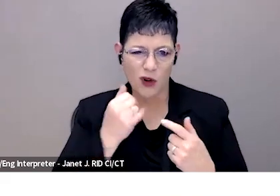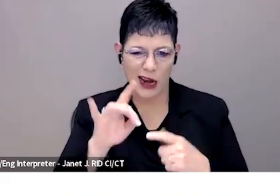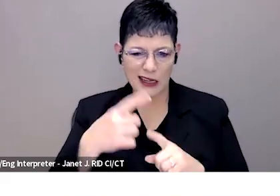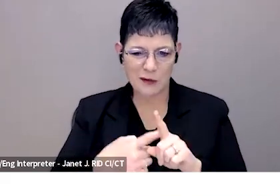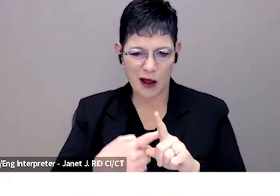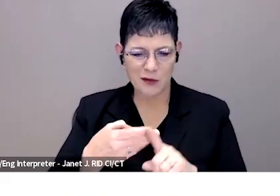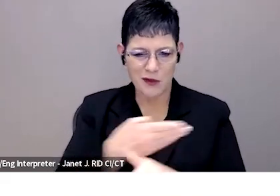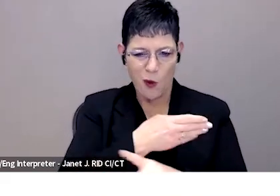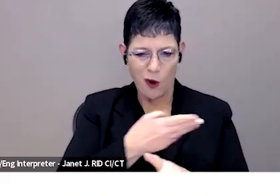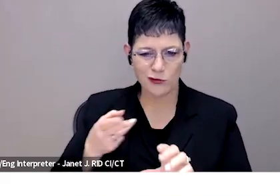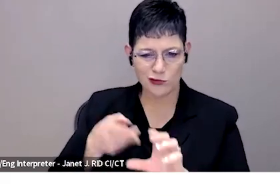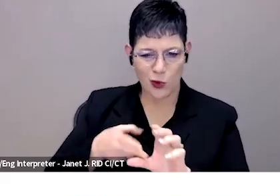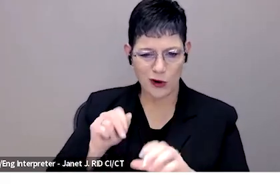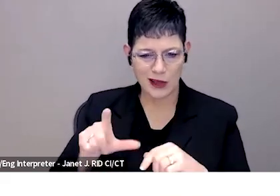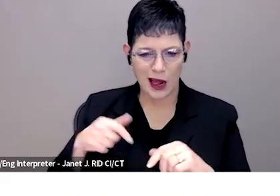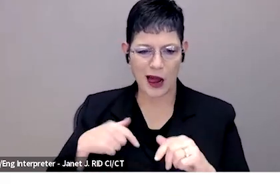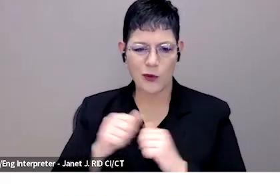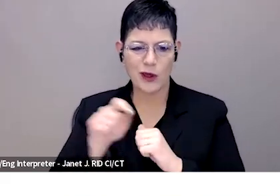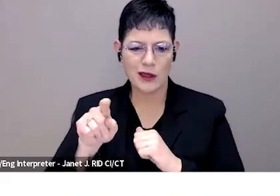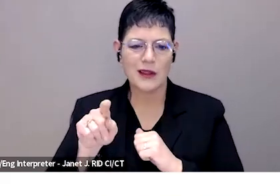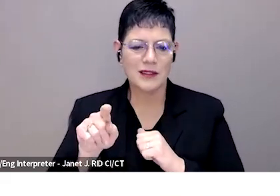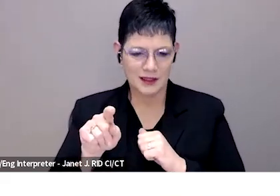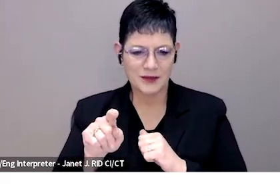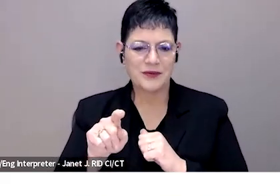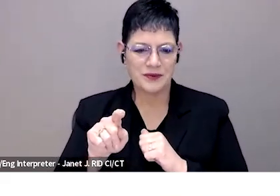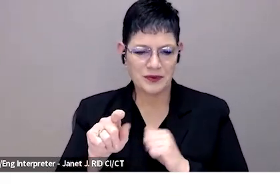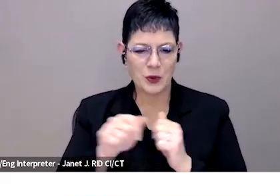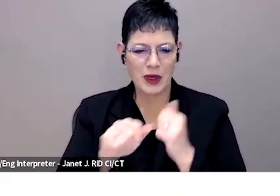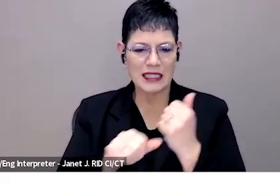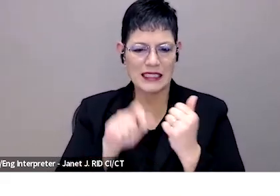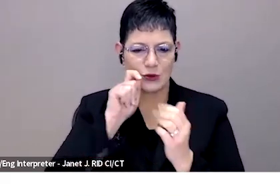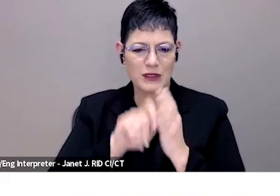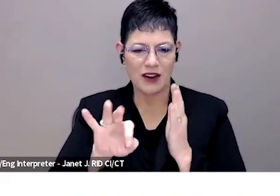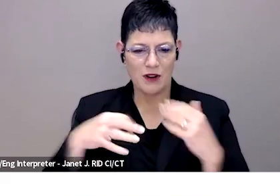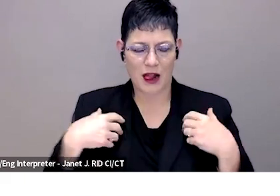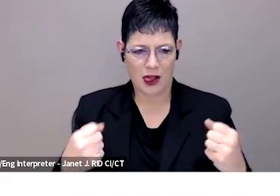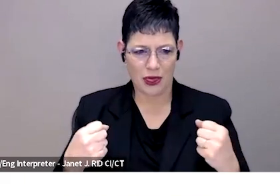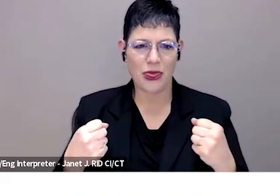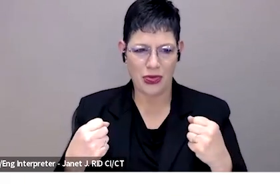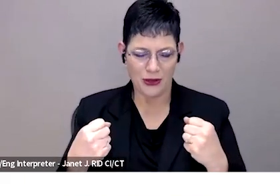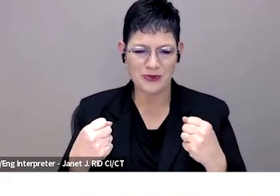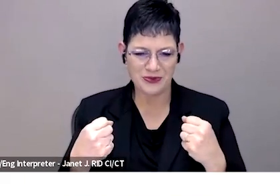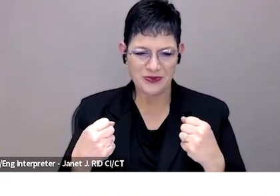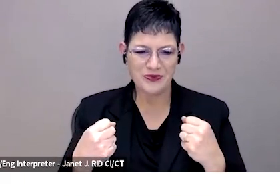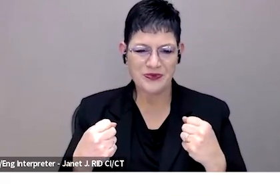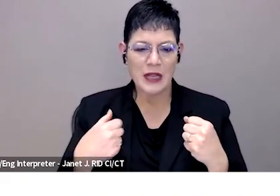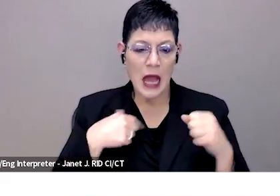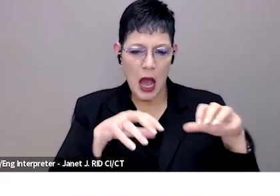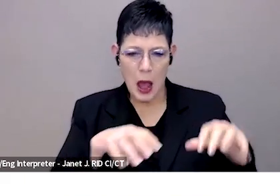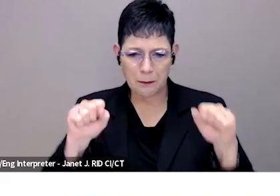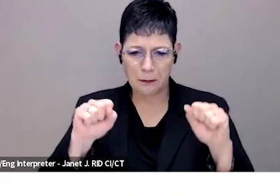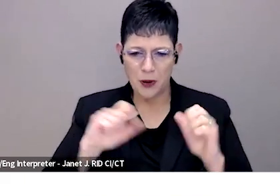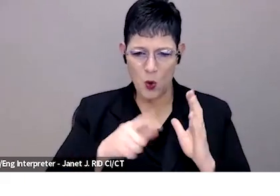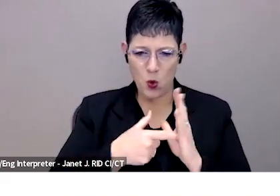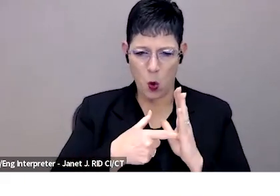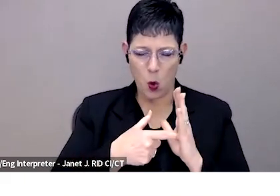Before joining ACL, I was with the HHS Office of the Assistant Secretary for Health. And I took over the role